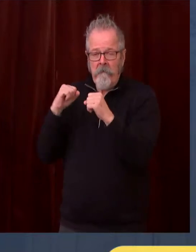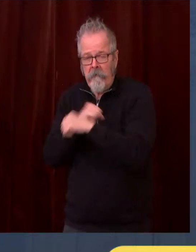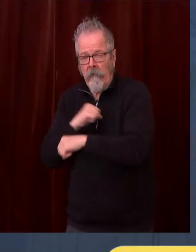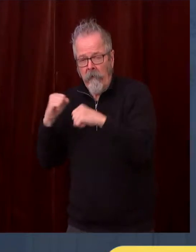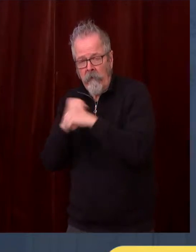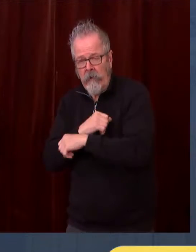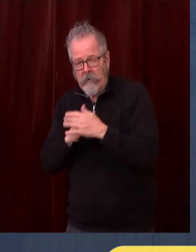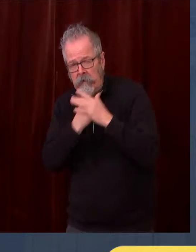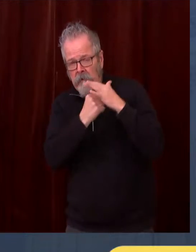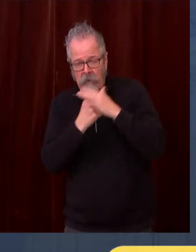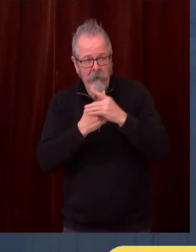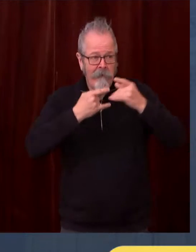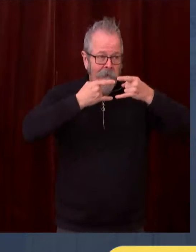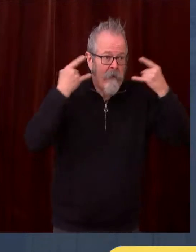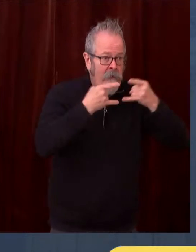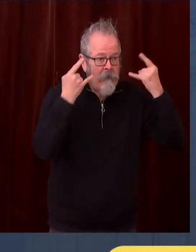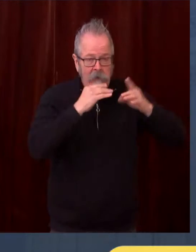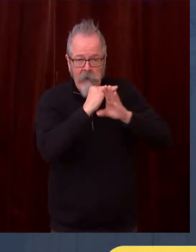using of acting